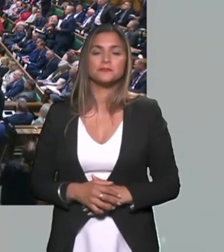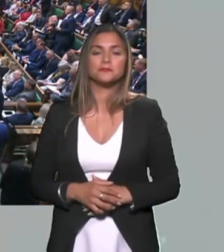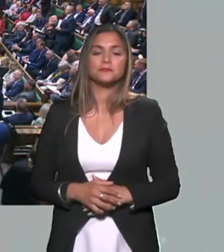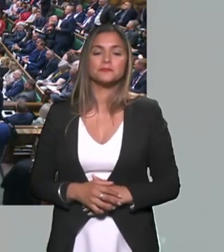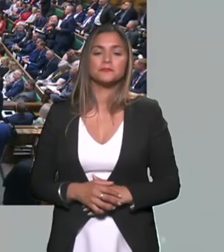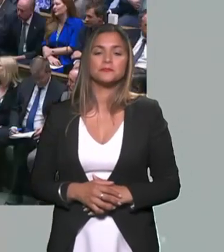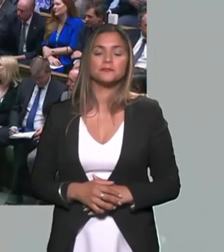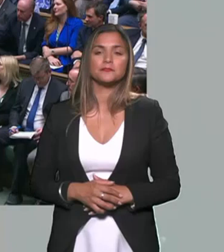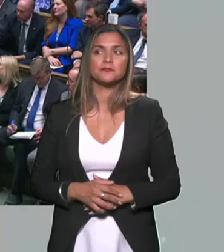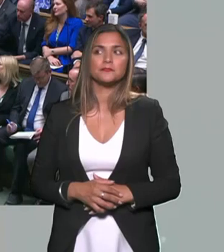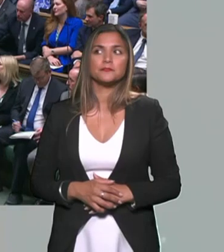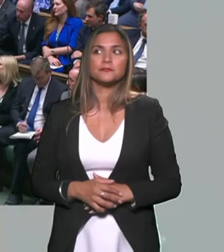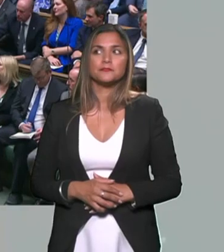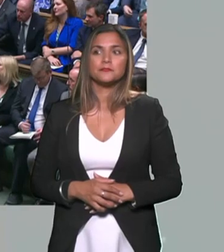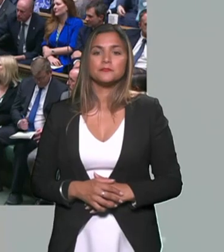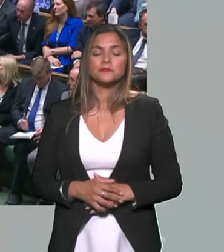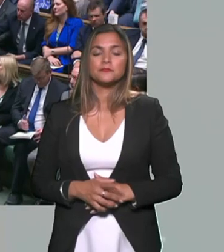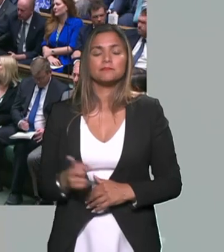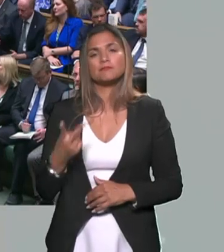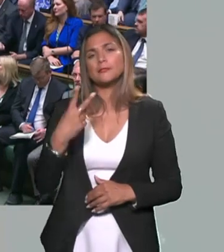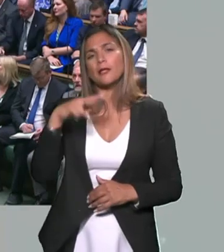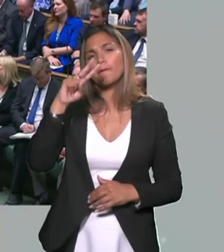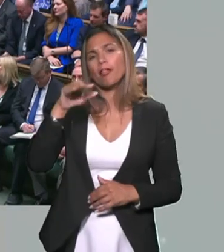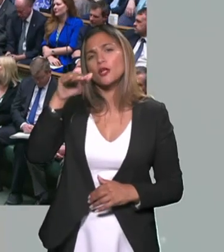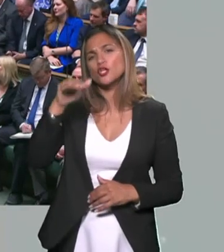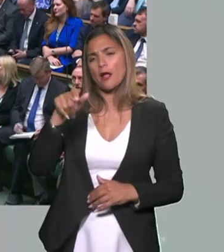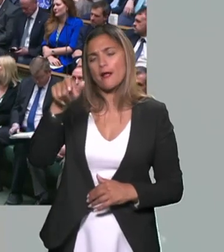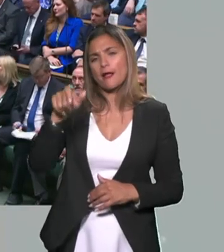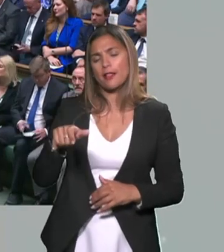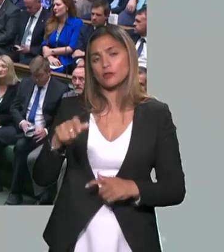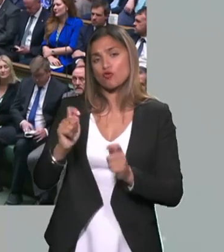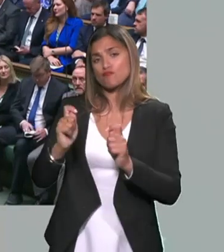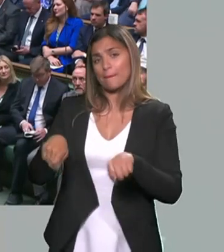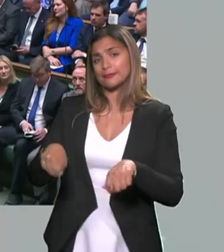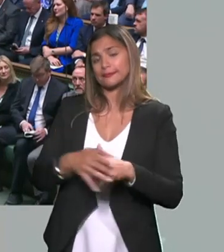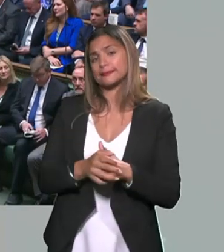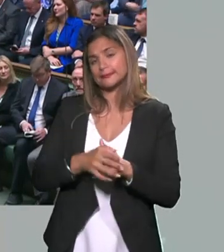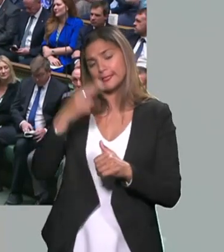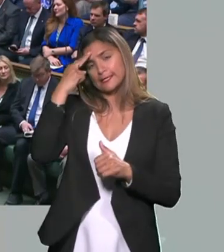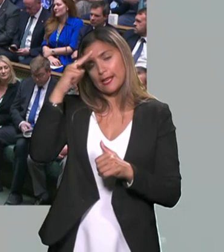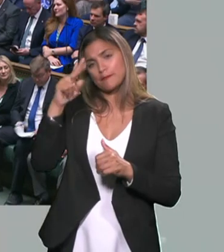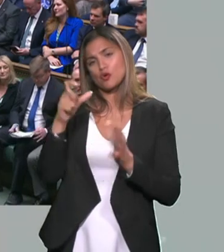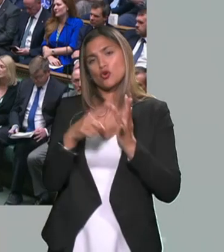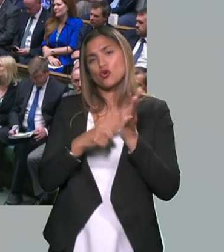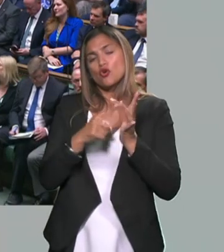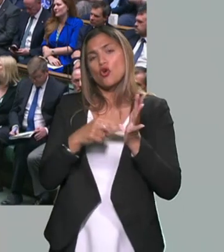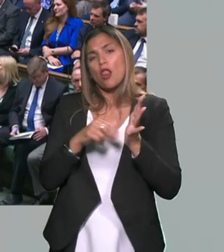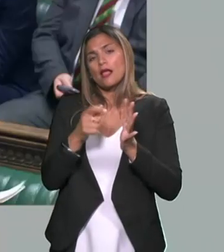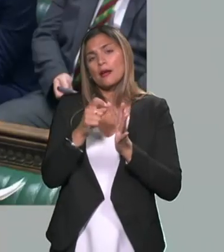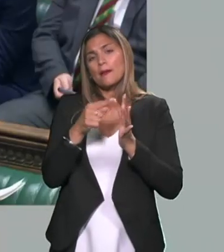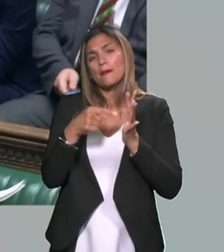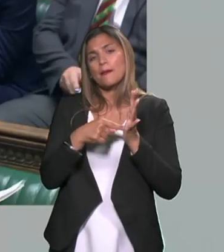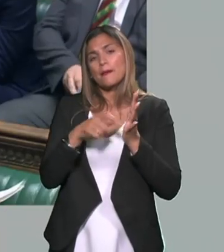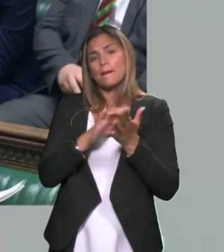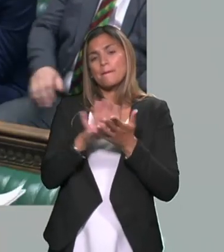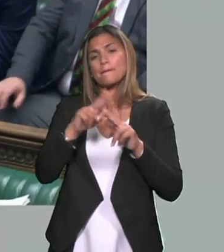The convicted double child rapist and murderer Colin Pitchfork was granted parole last year by the